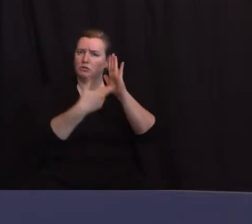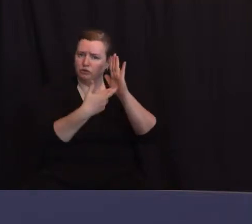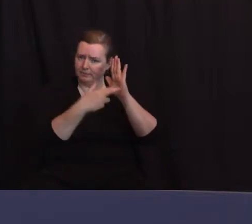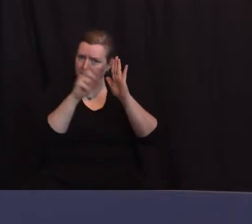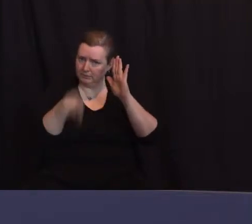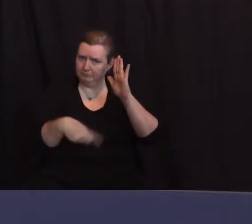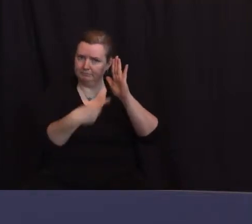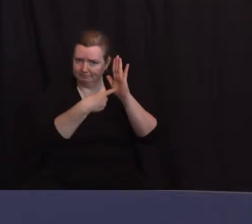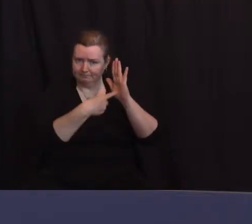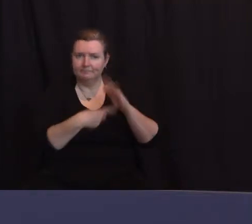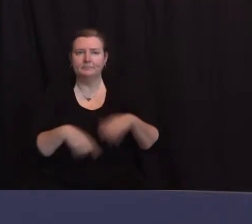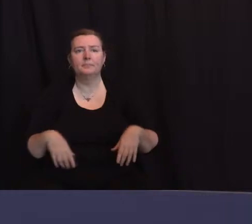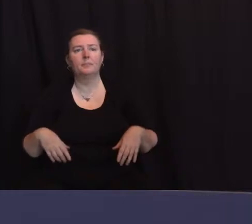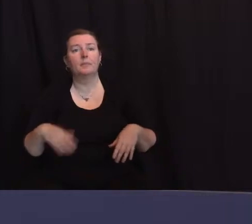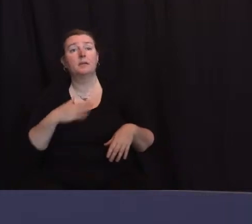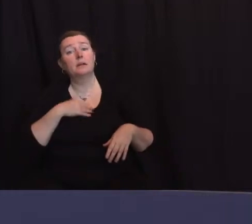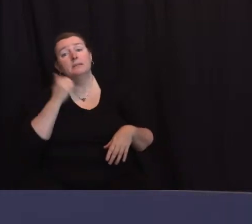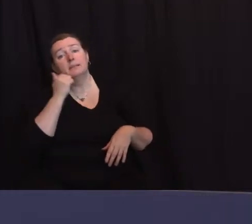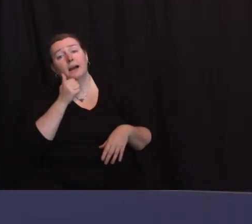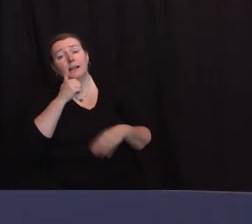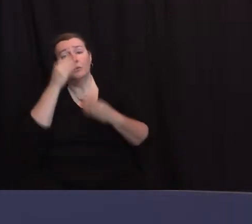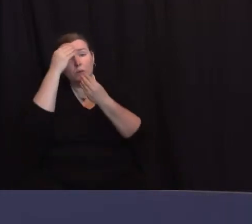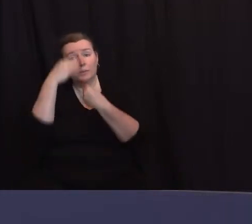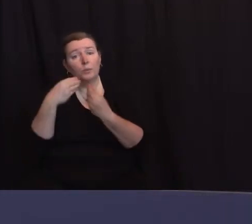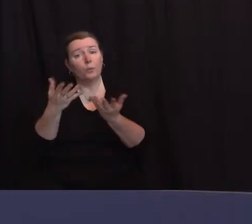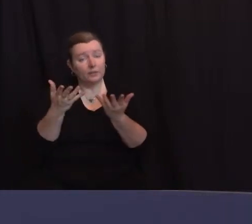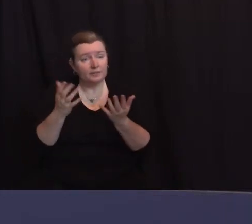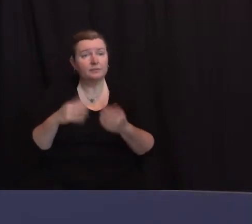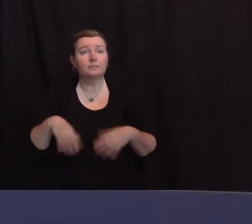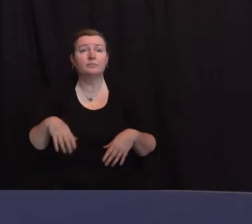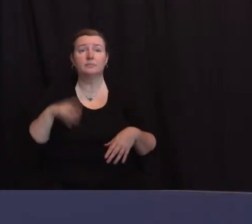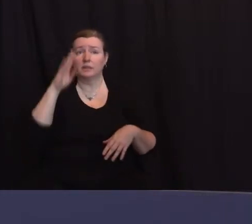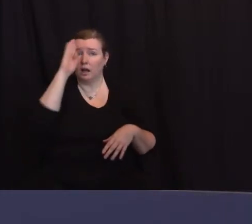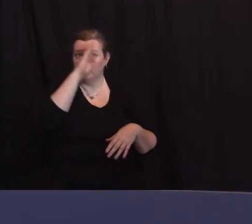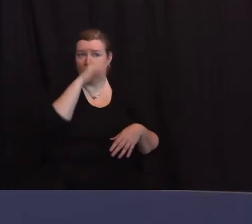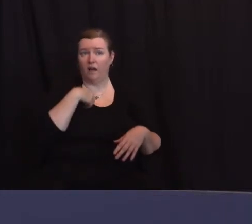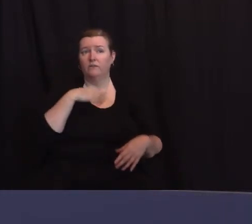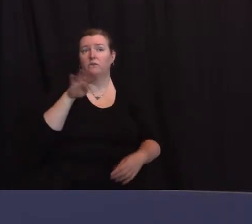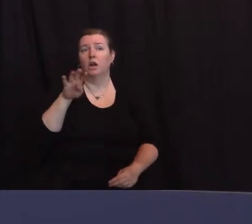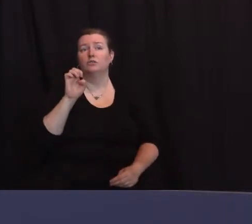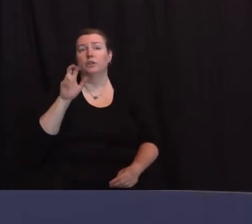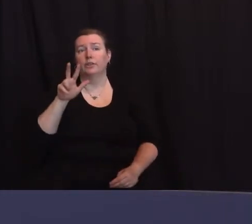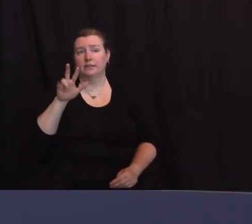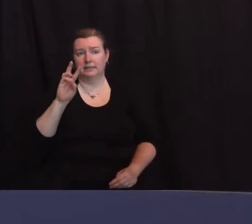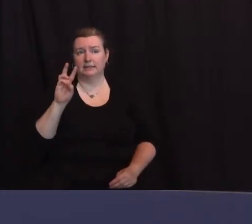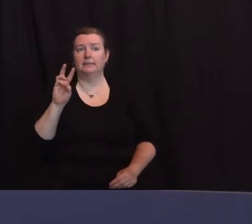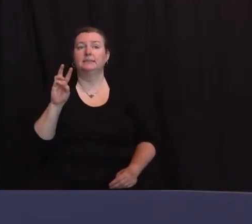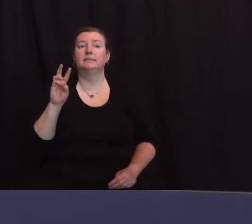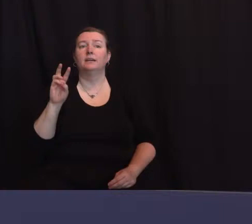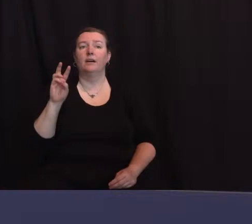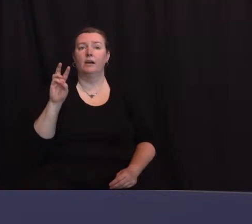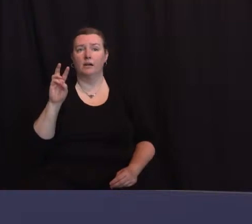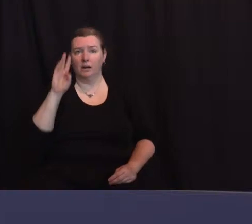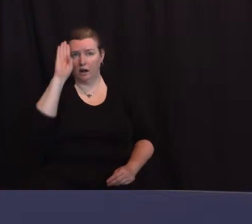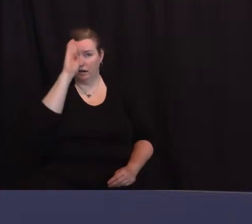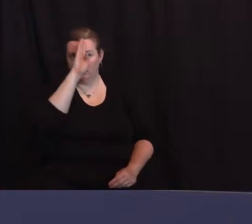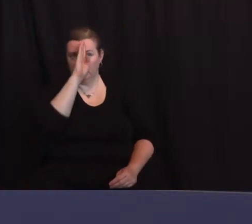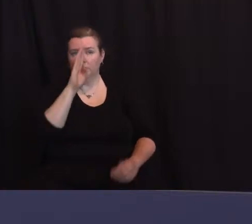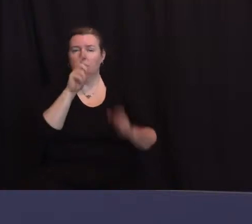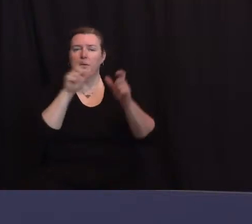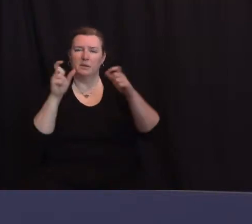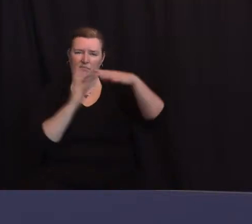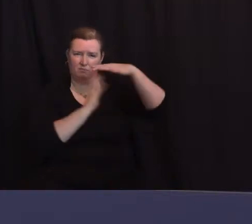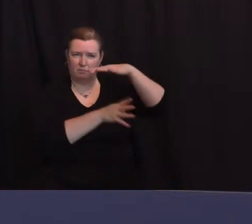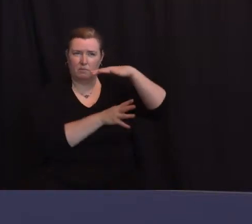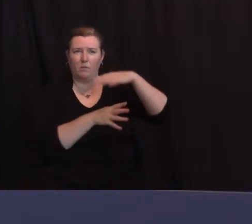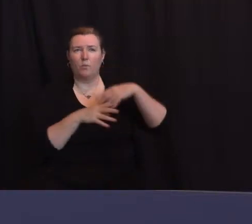Moving on to my daily report, as the governor shared, our hospitals reported 436 hospitalizations of